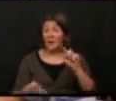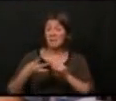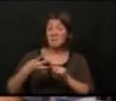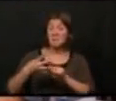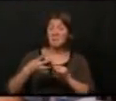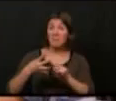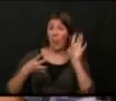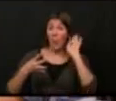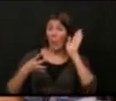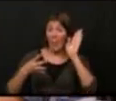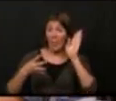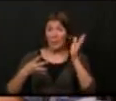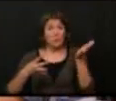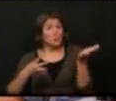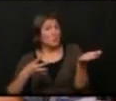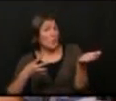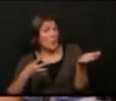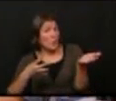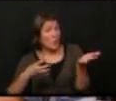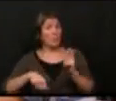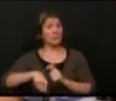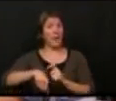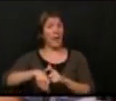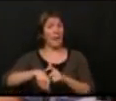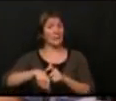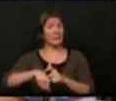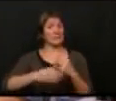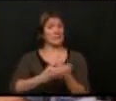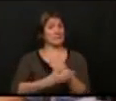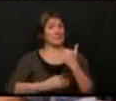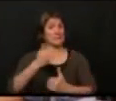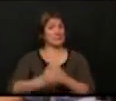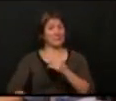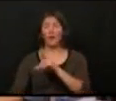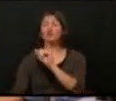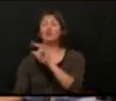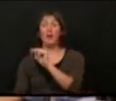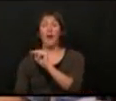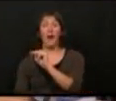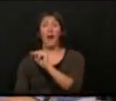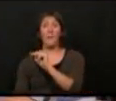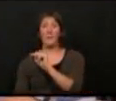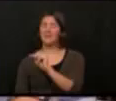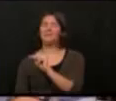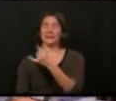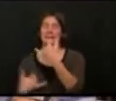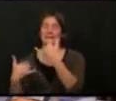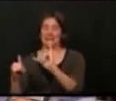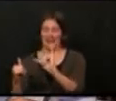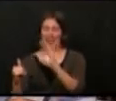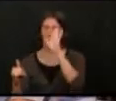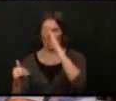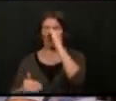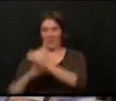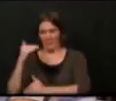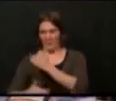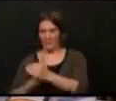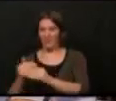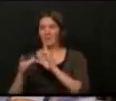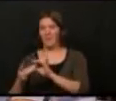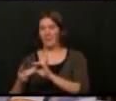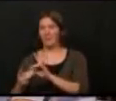January. And while we will continue working in earnest and good faith throughout